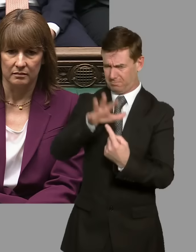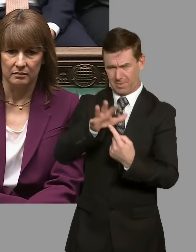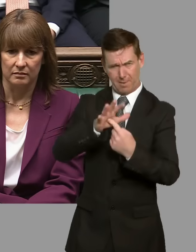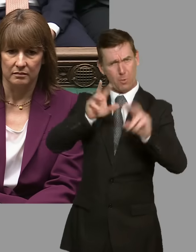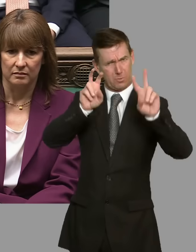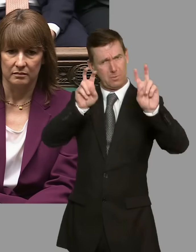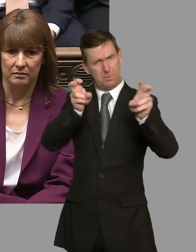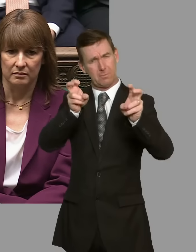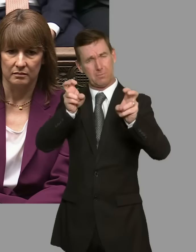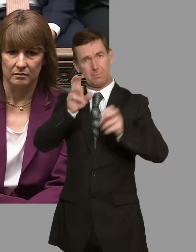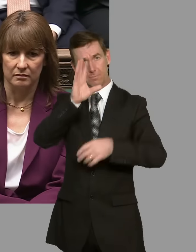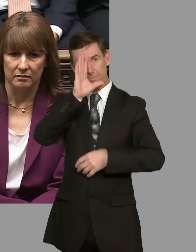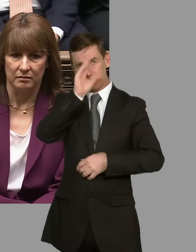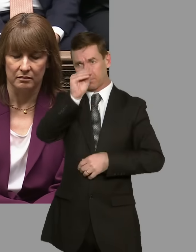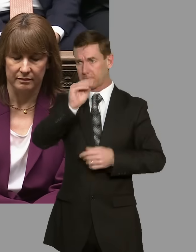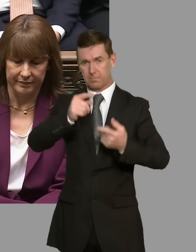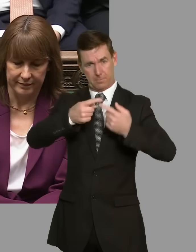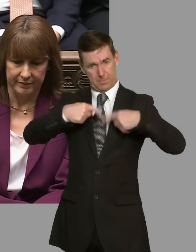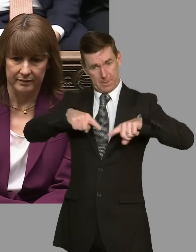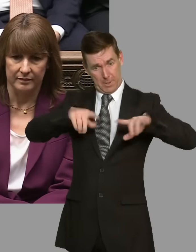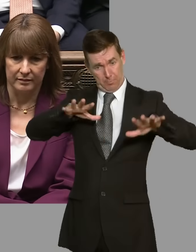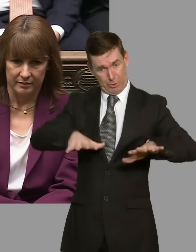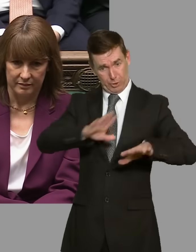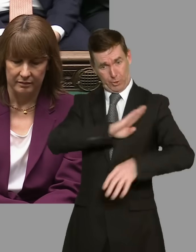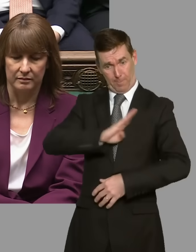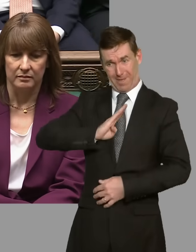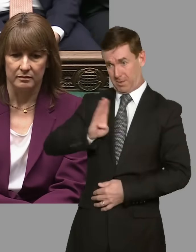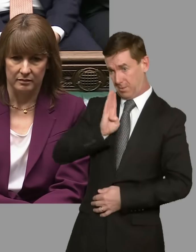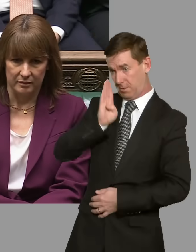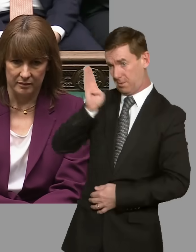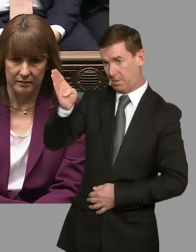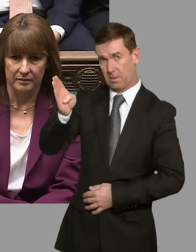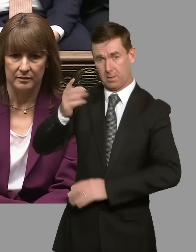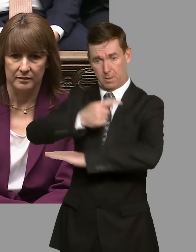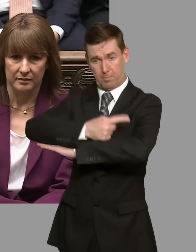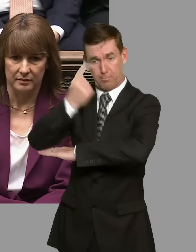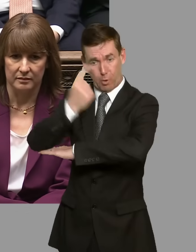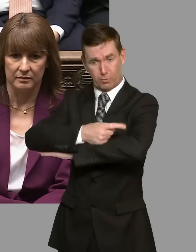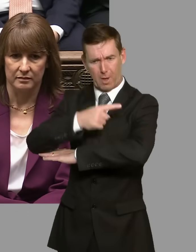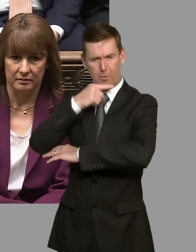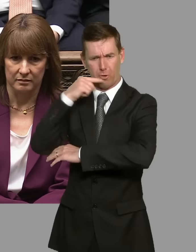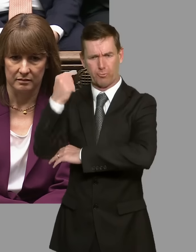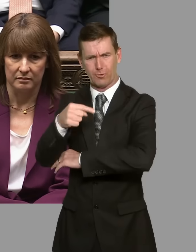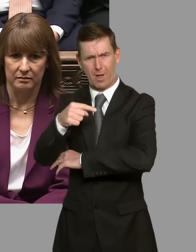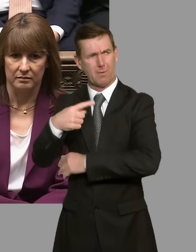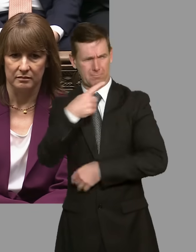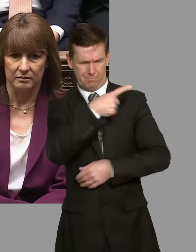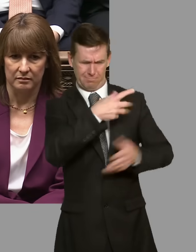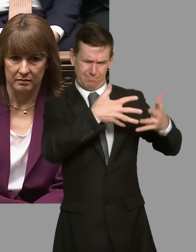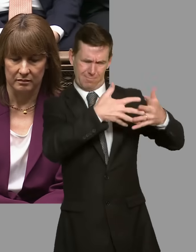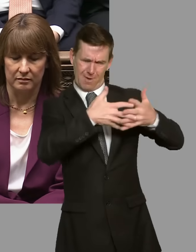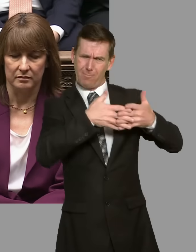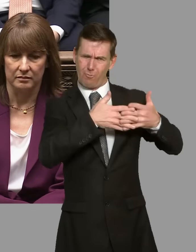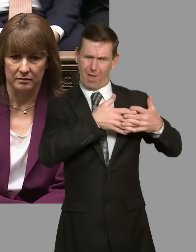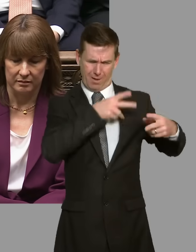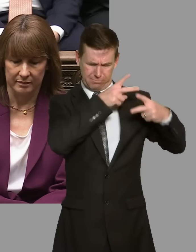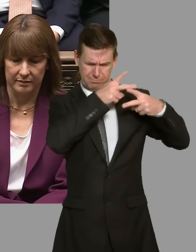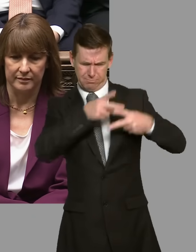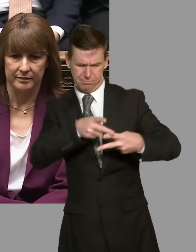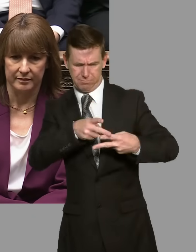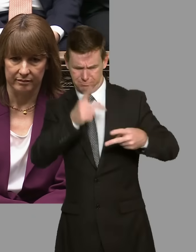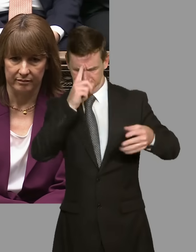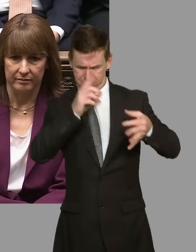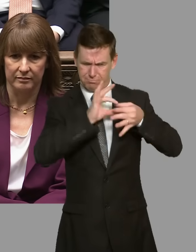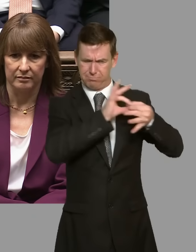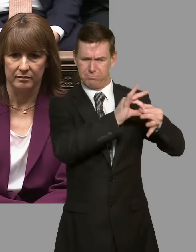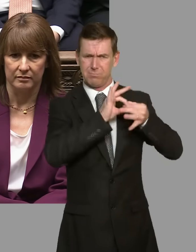is nothing between the UK and the US, and we've been constantly discussing this over many, many weeks and months. We've made huge progress.